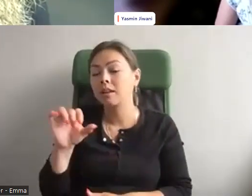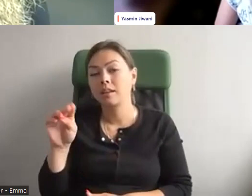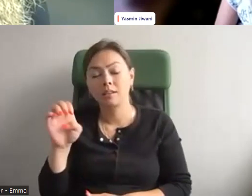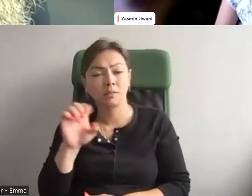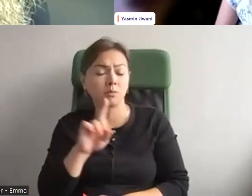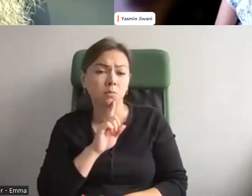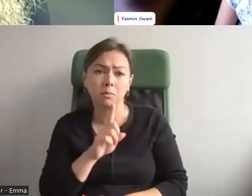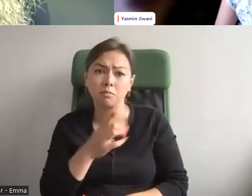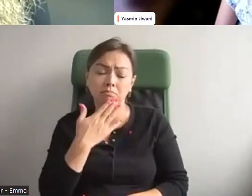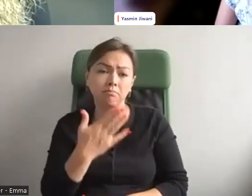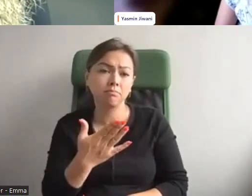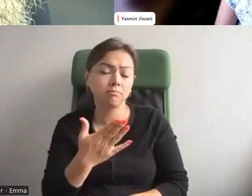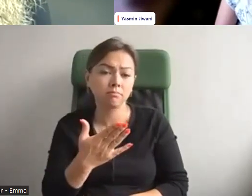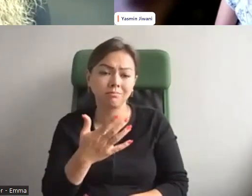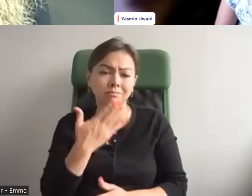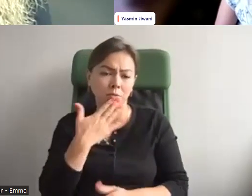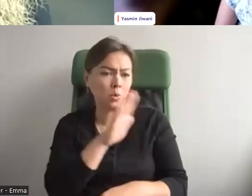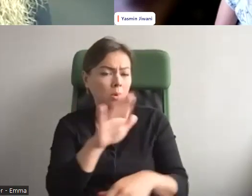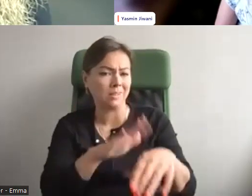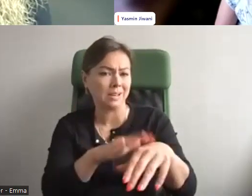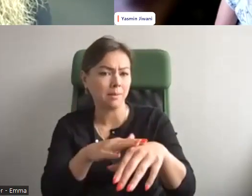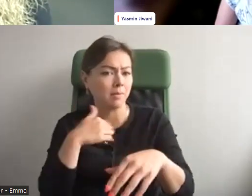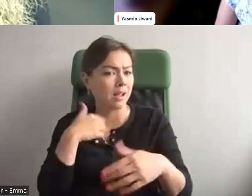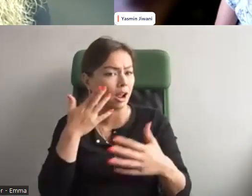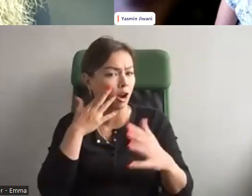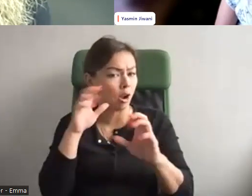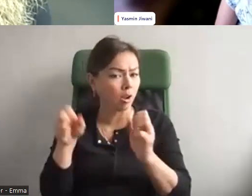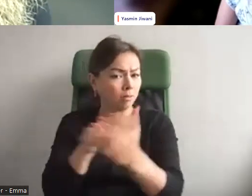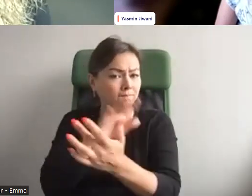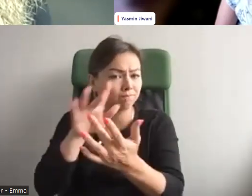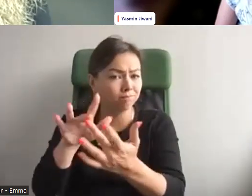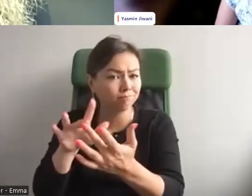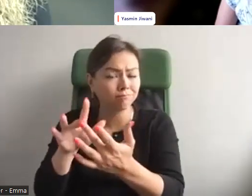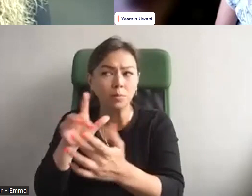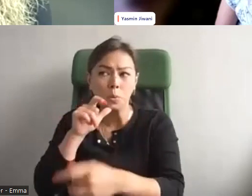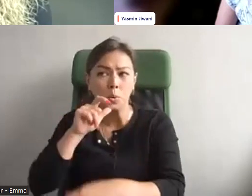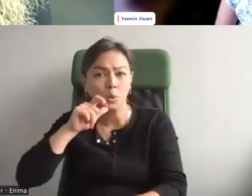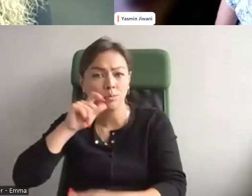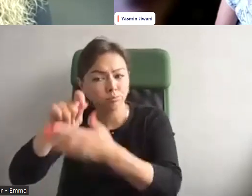didn't know that you could reach back out to journalists. Yeah, I've had I to do might- that a lot. Yeah.